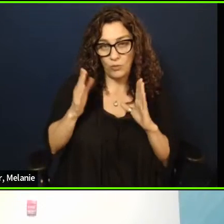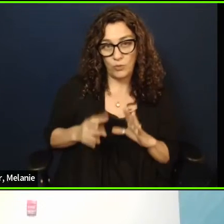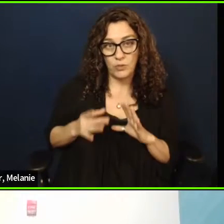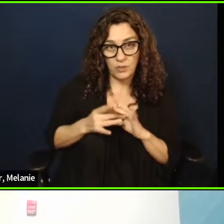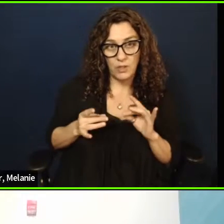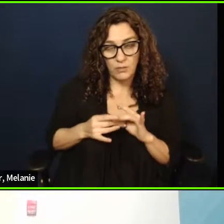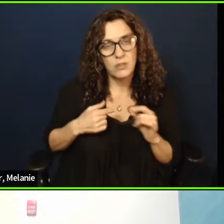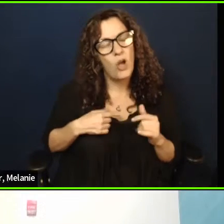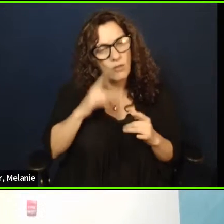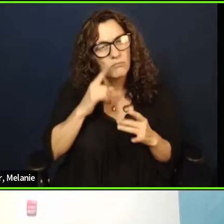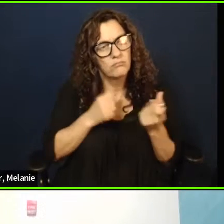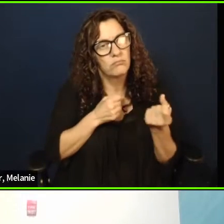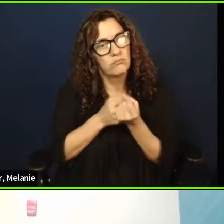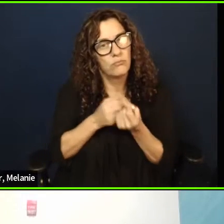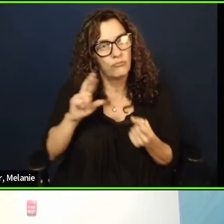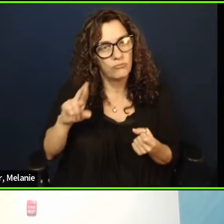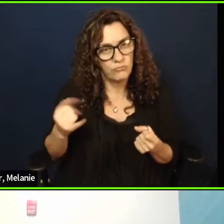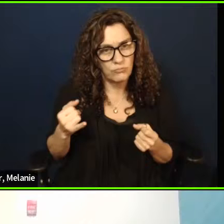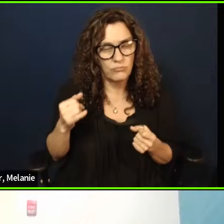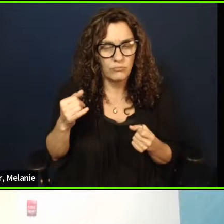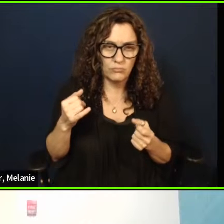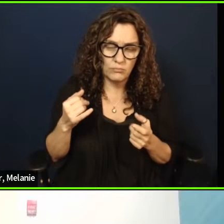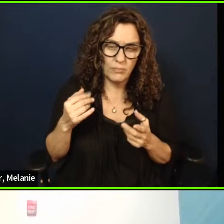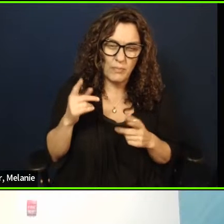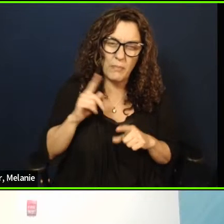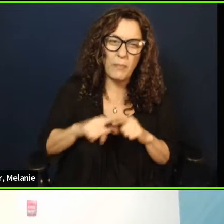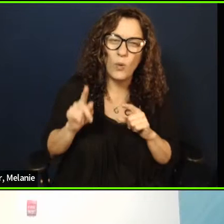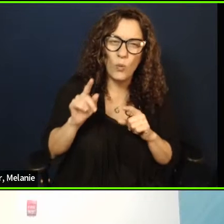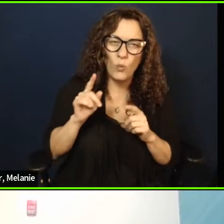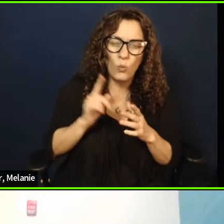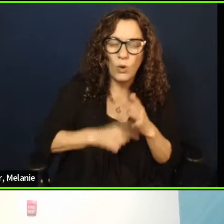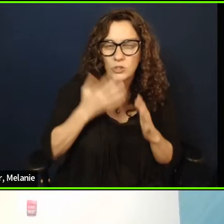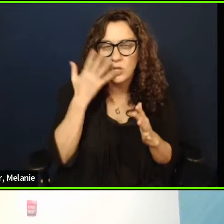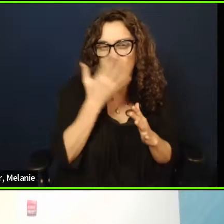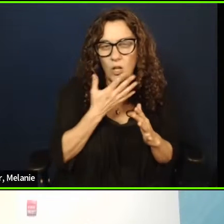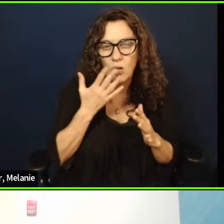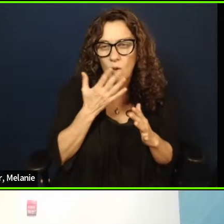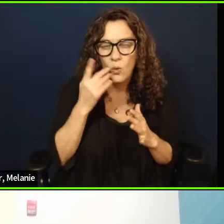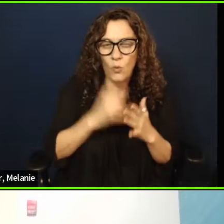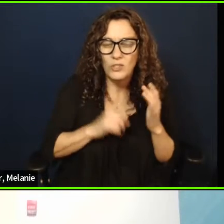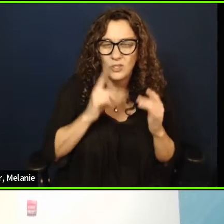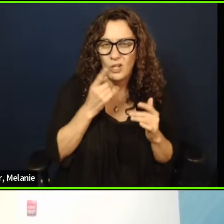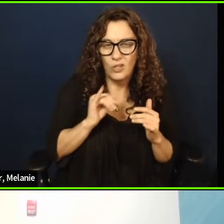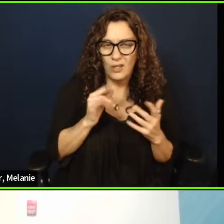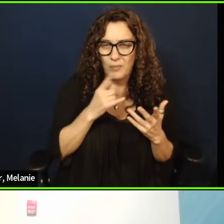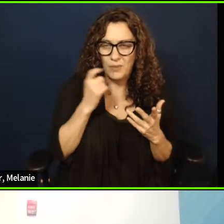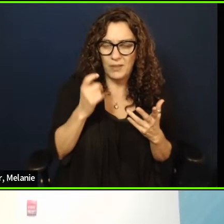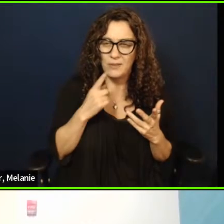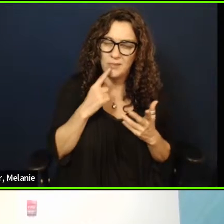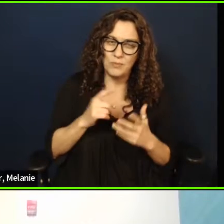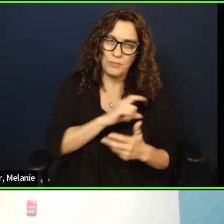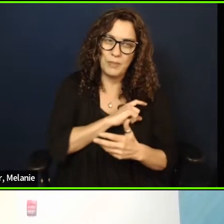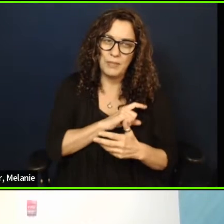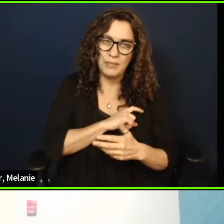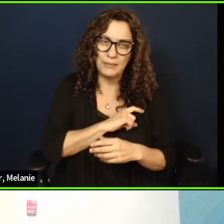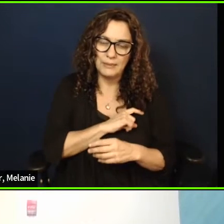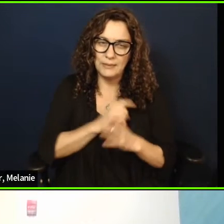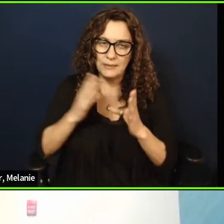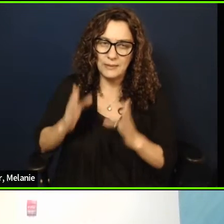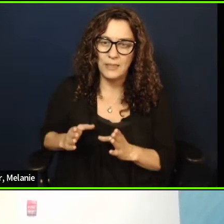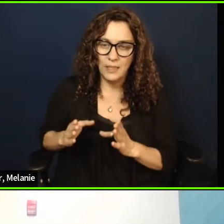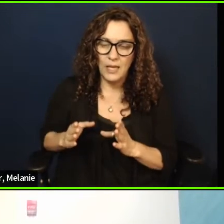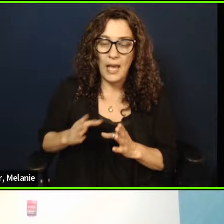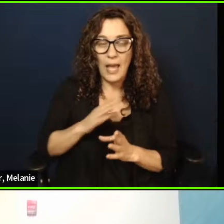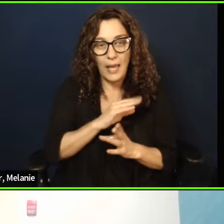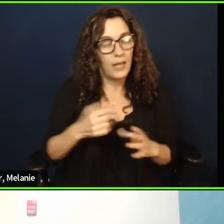restorative practices, but I'm not sure what that would look like among police officers, especially when we do not have